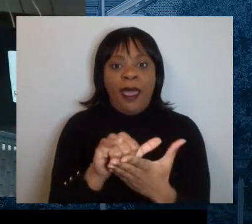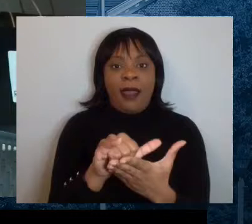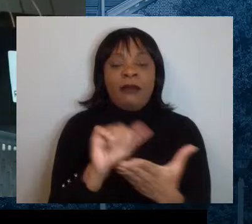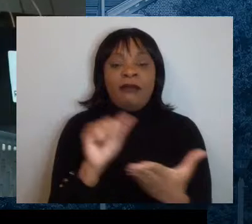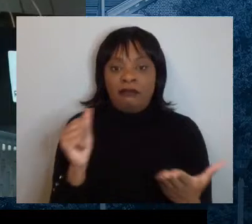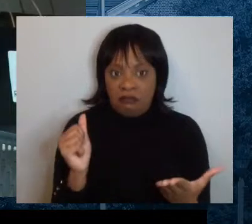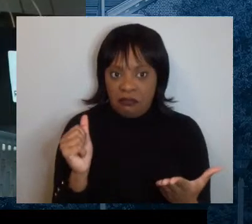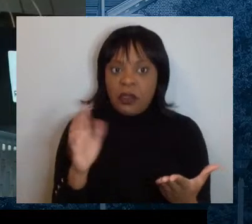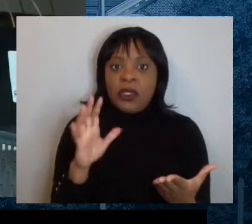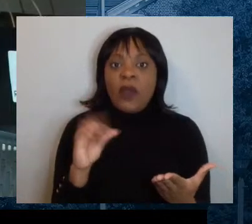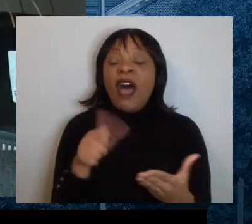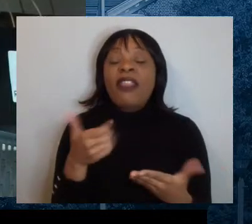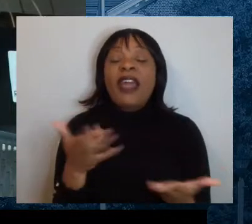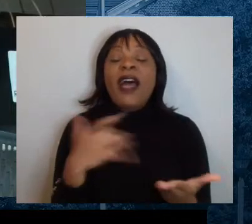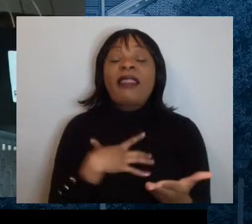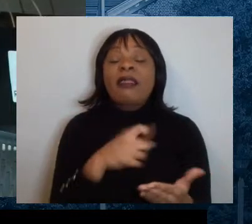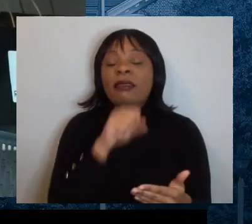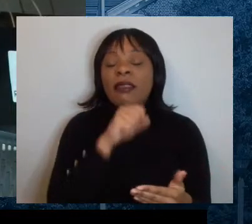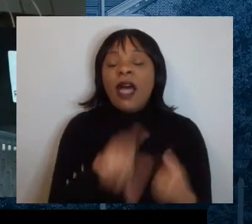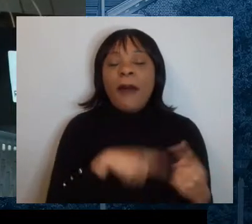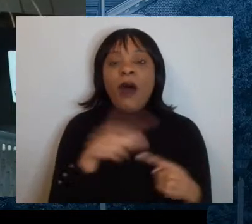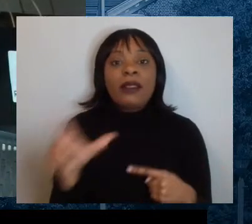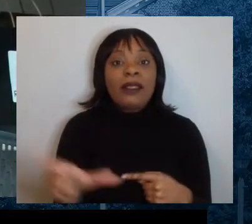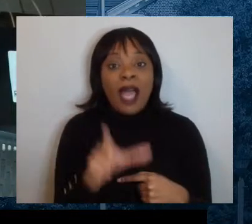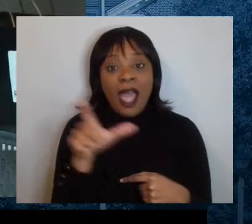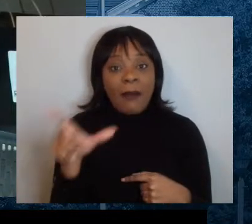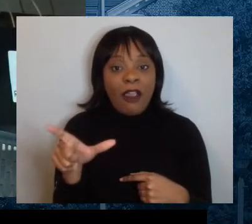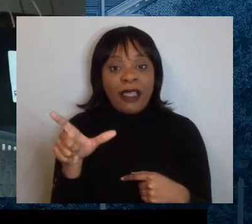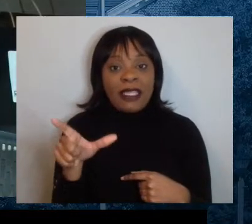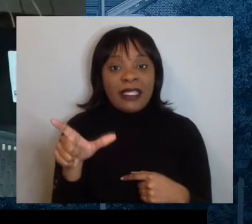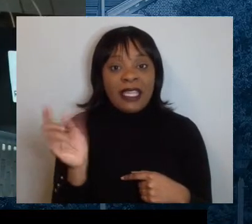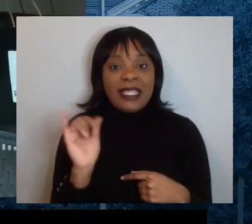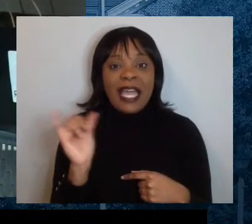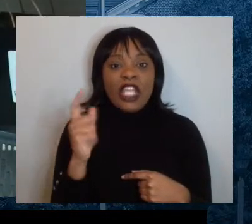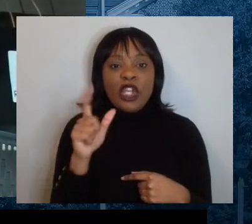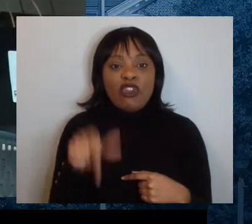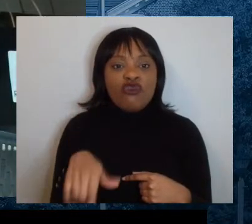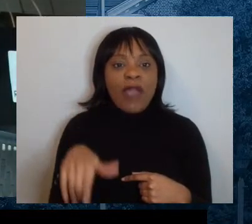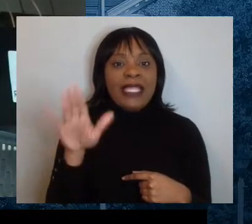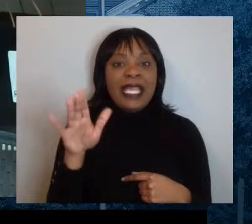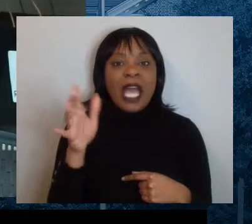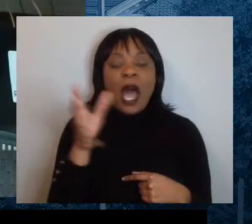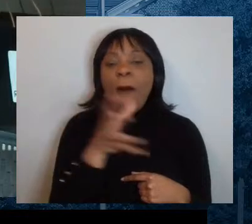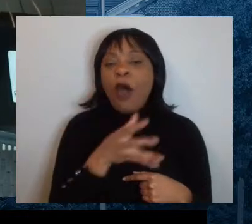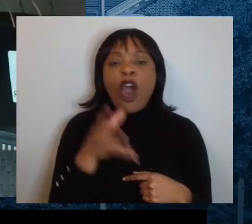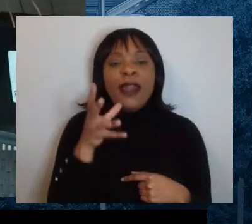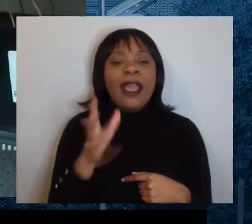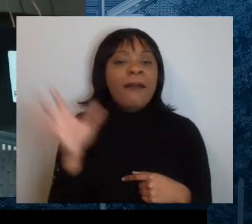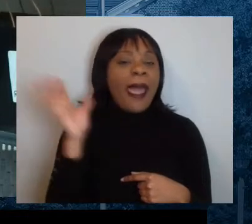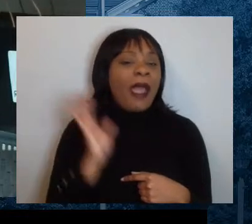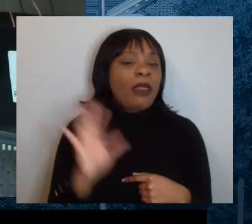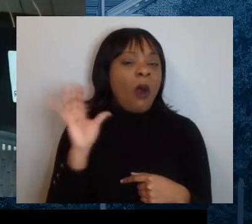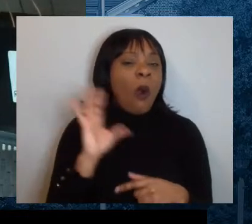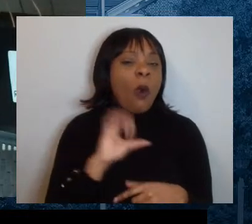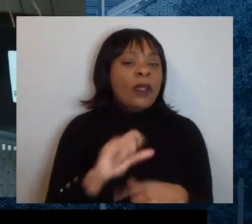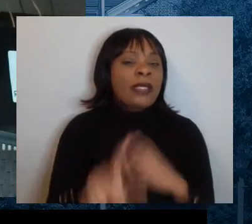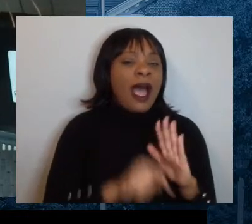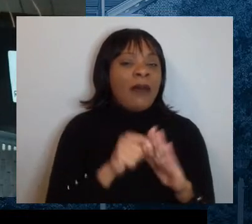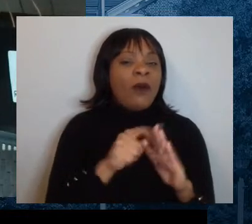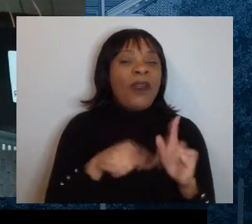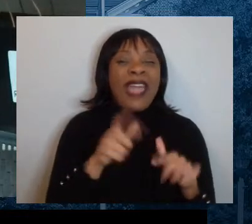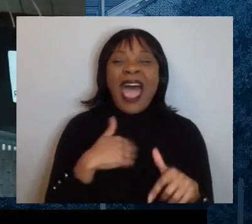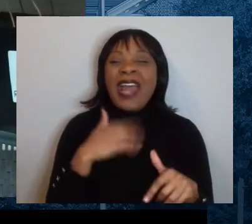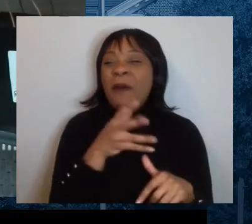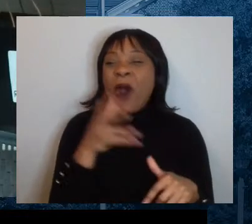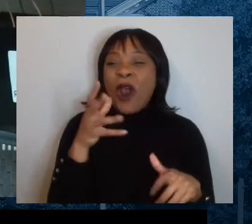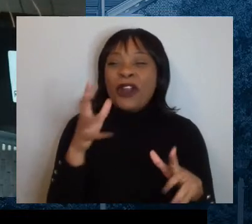other thing I love about libraries, it's like raising a barn in the olden days, and when you had a barn raising in the community